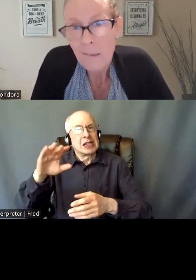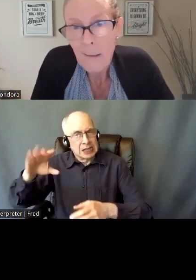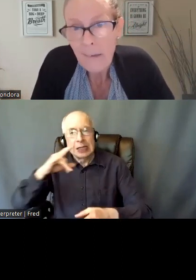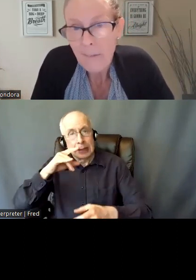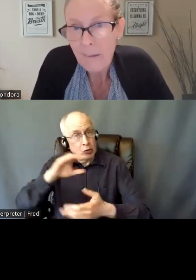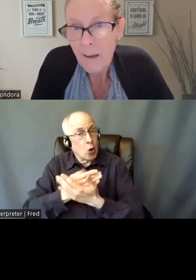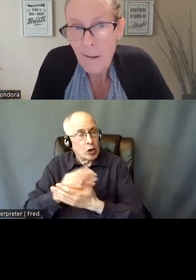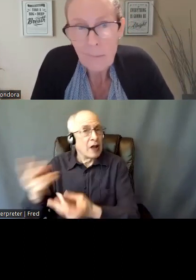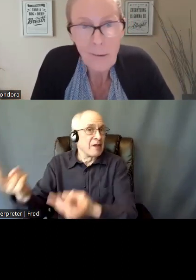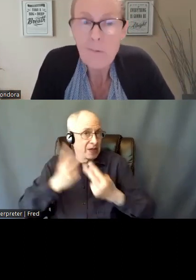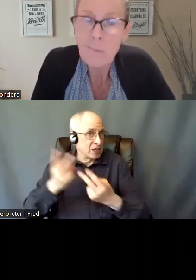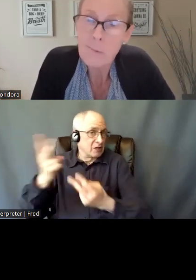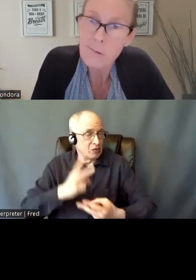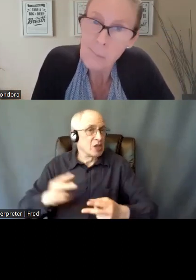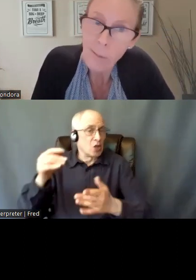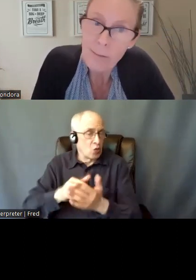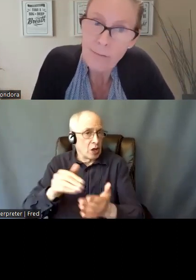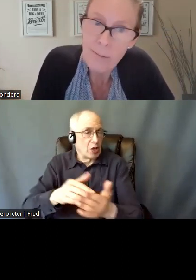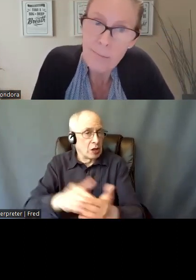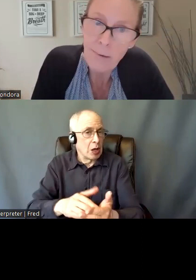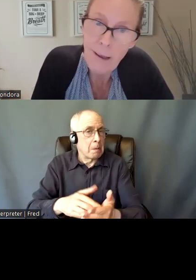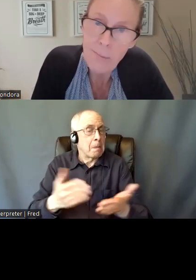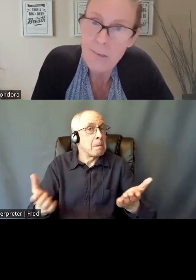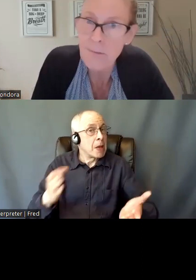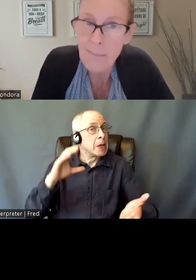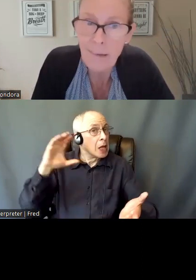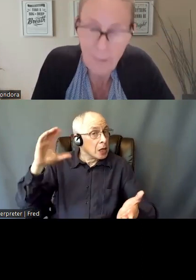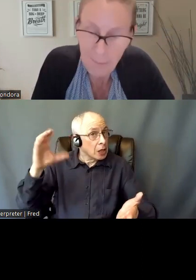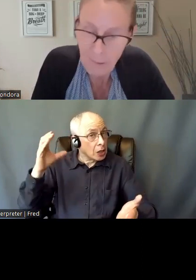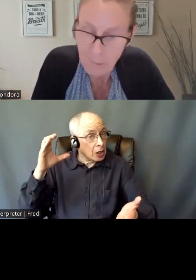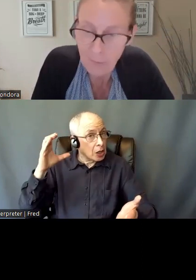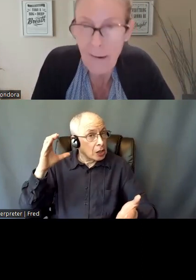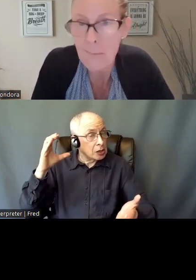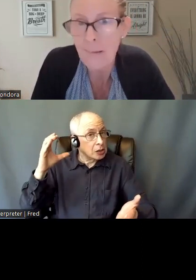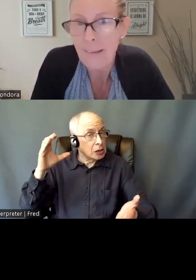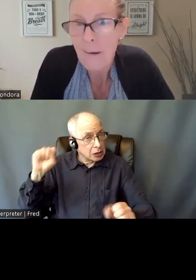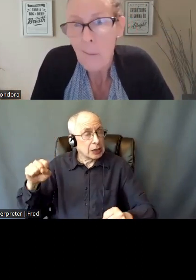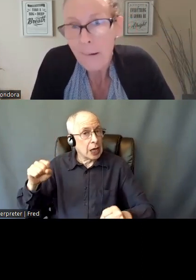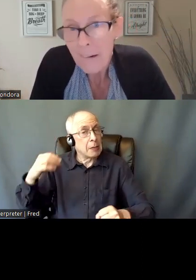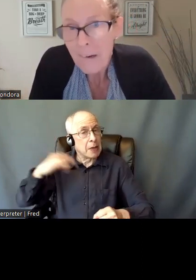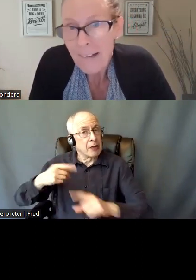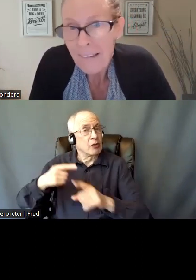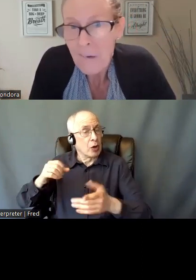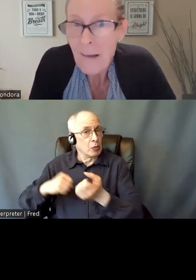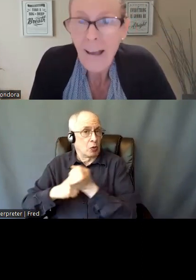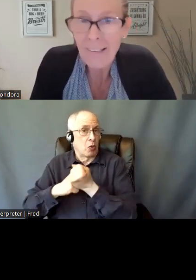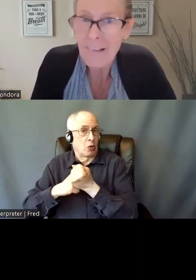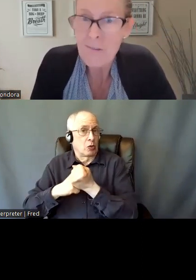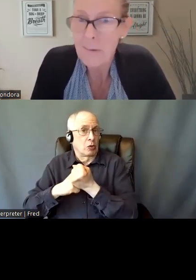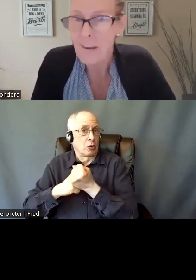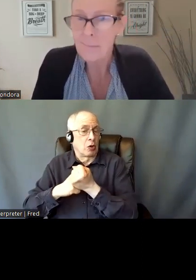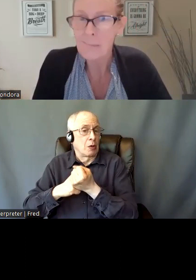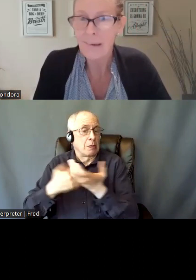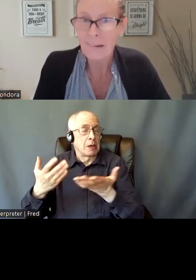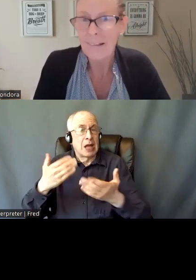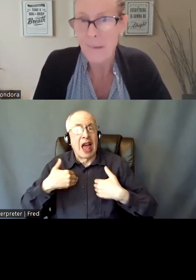the cousin benefit from some support from NAMI's family to family program? Or do you have access to